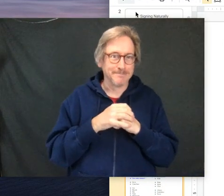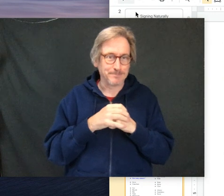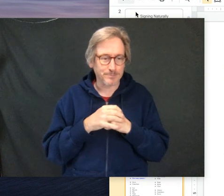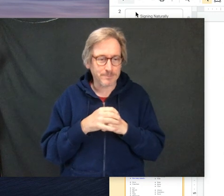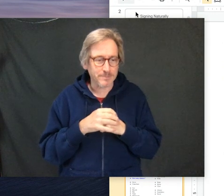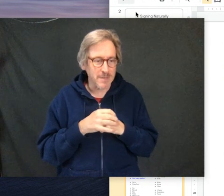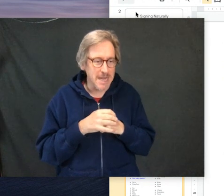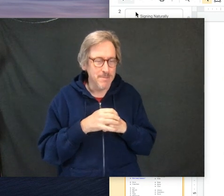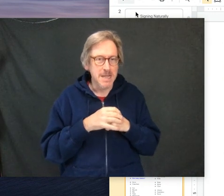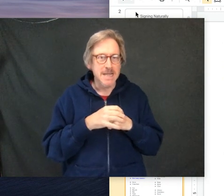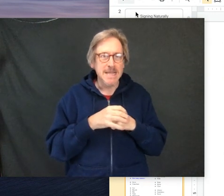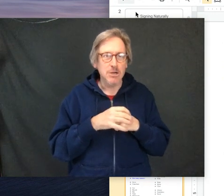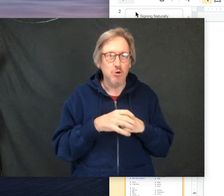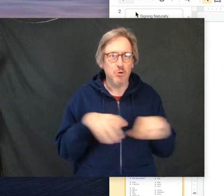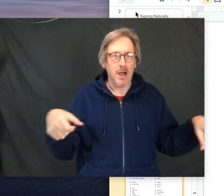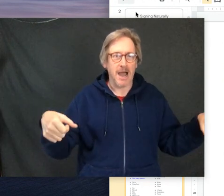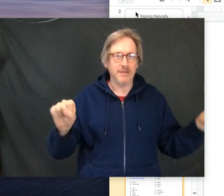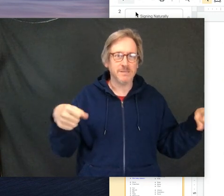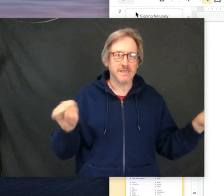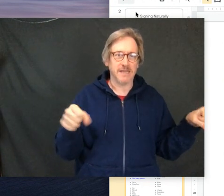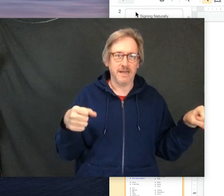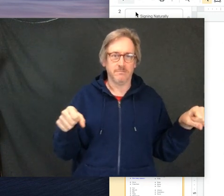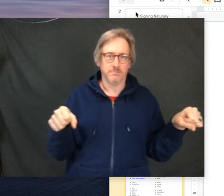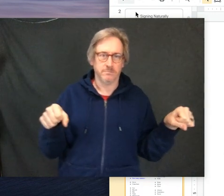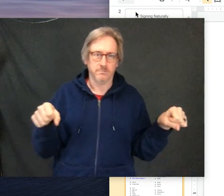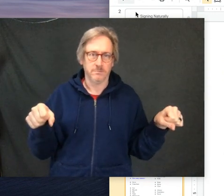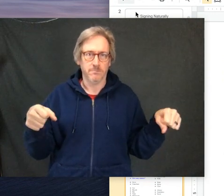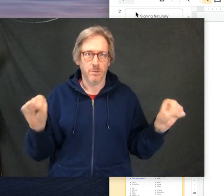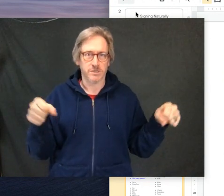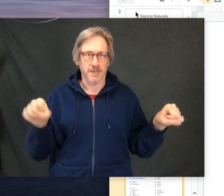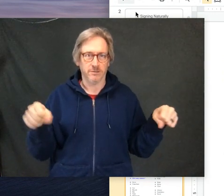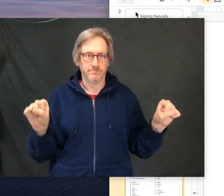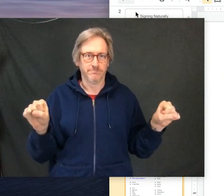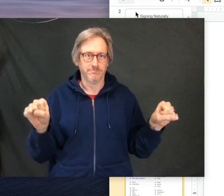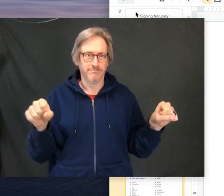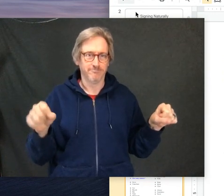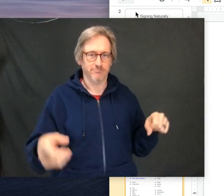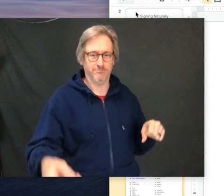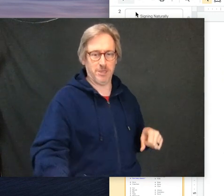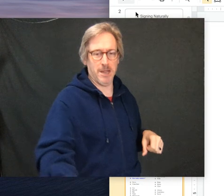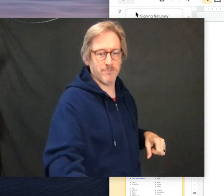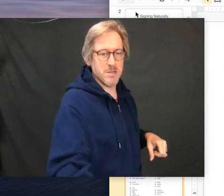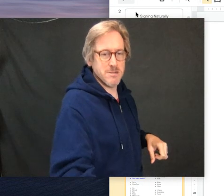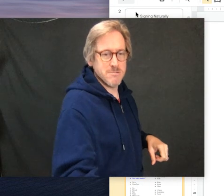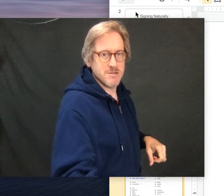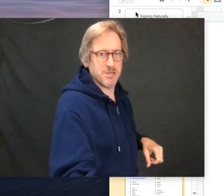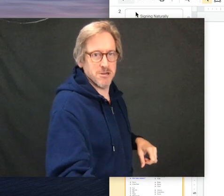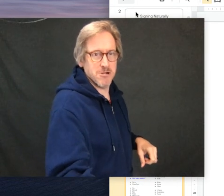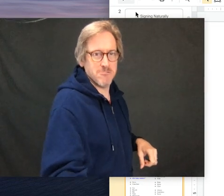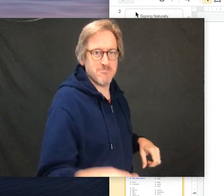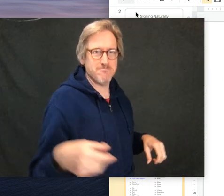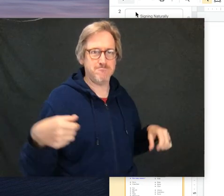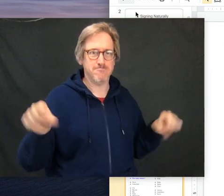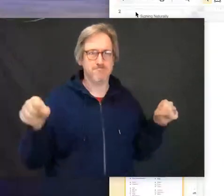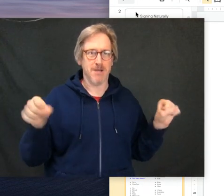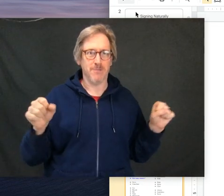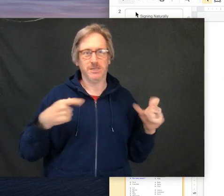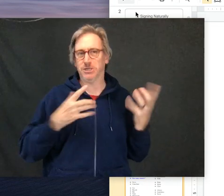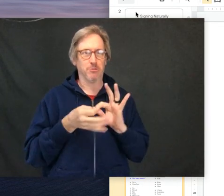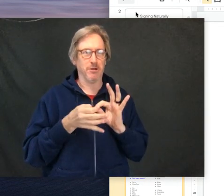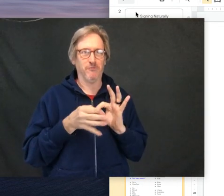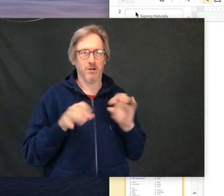enthusiast, who I used to sign motorcycle. Okay. So